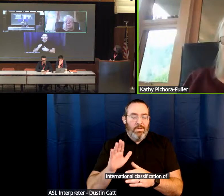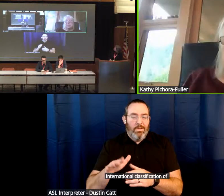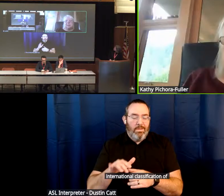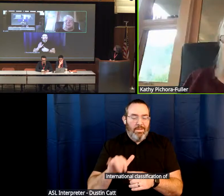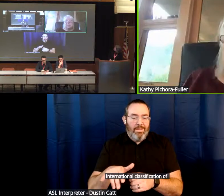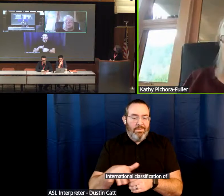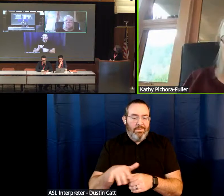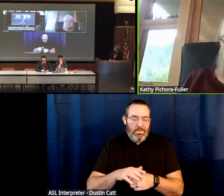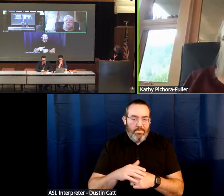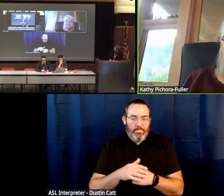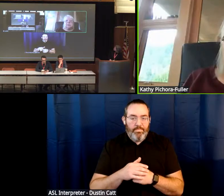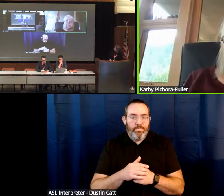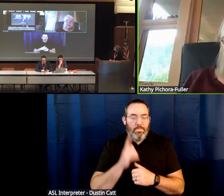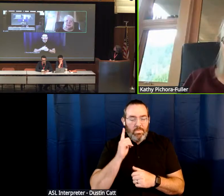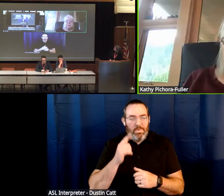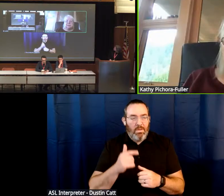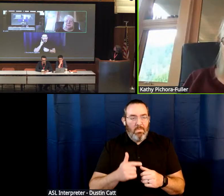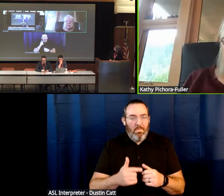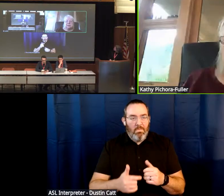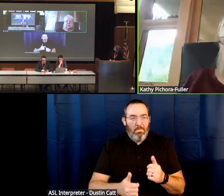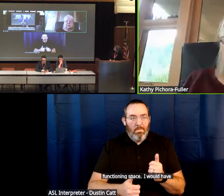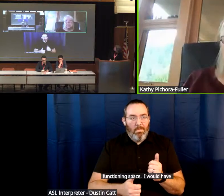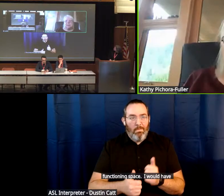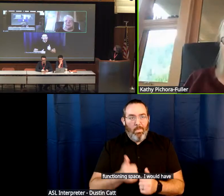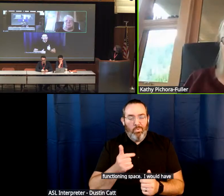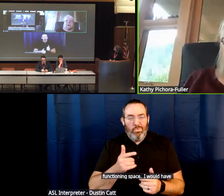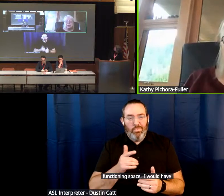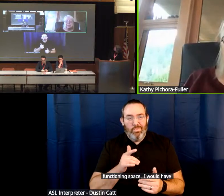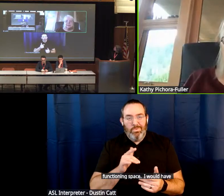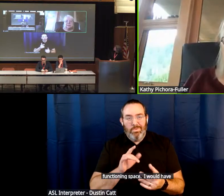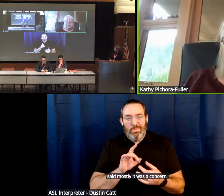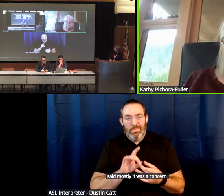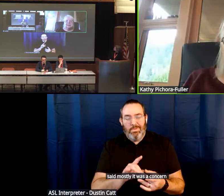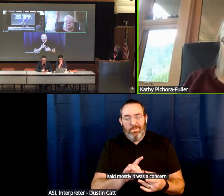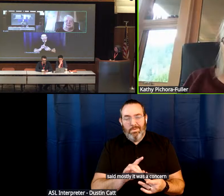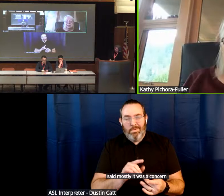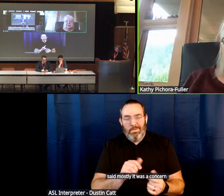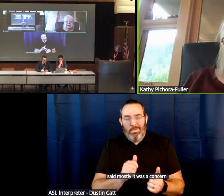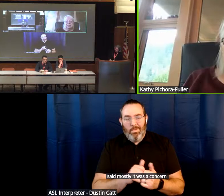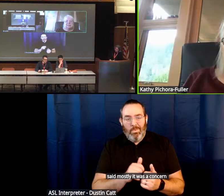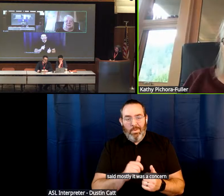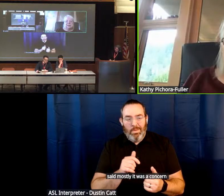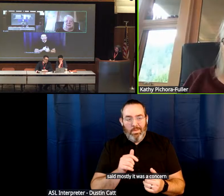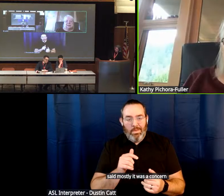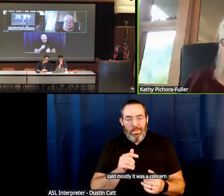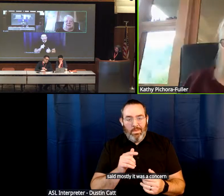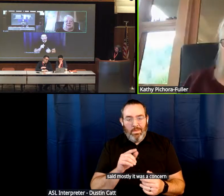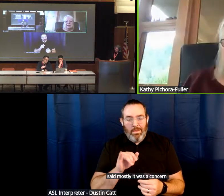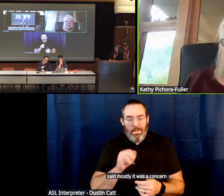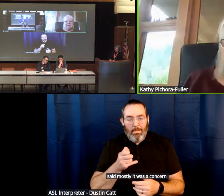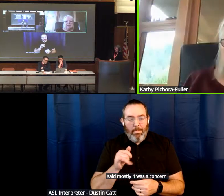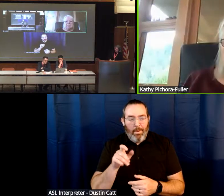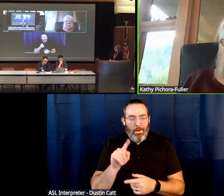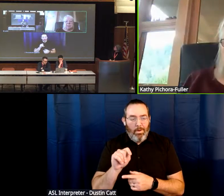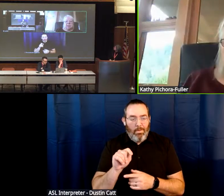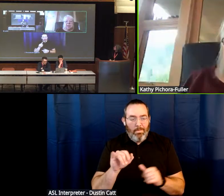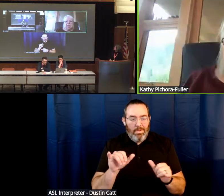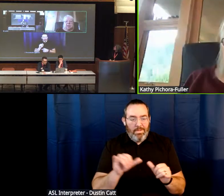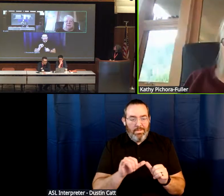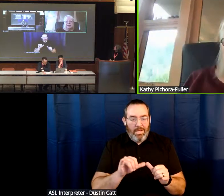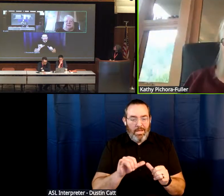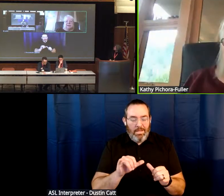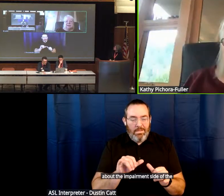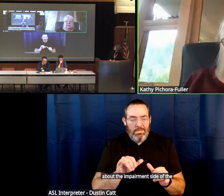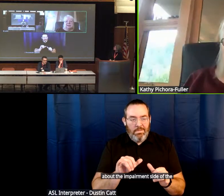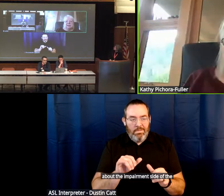have said mostly it was a concern about the impairment side of the landscape. And